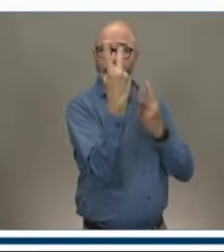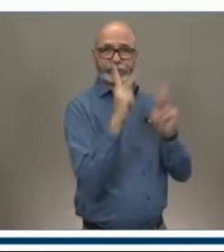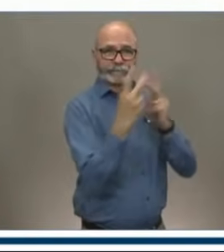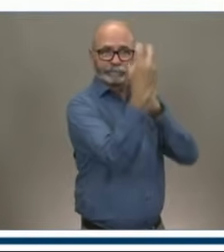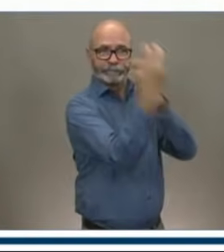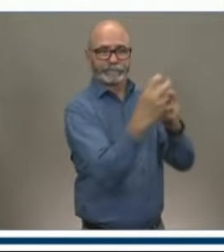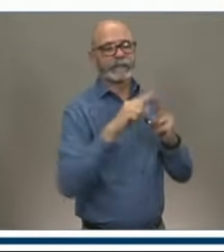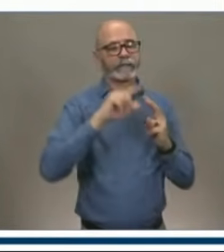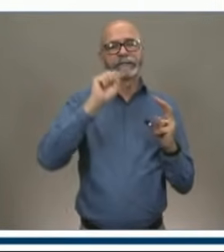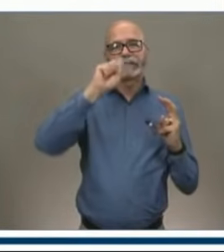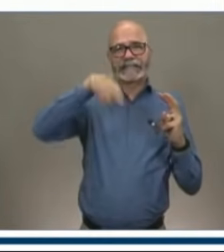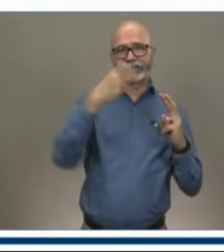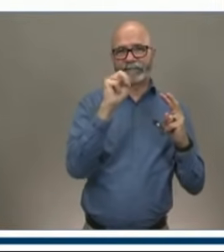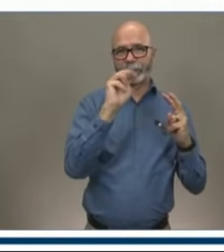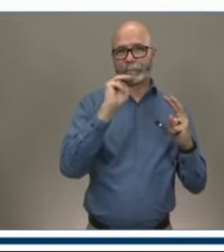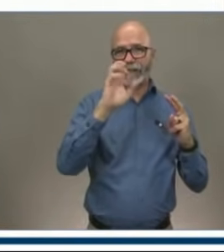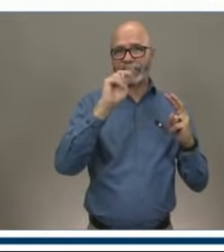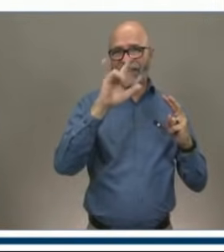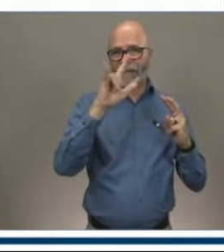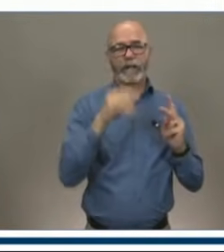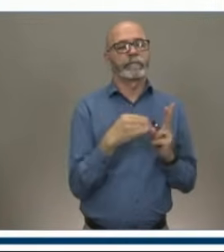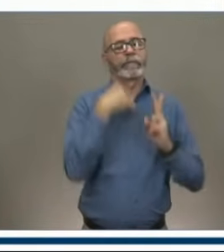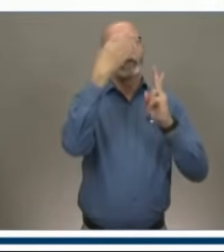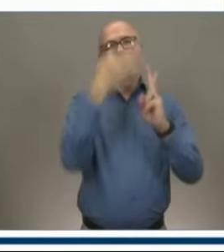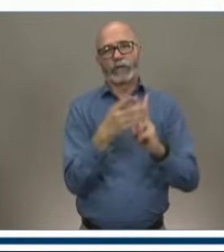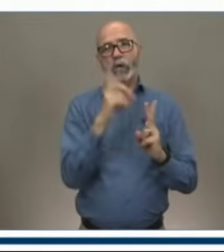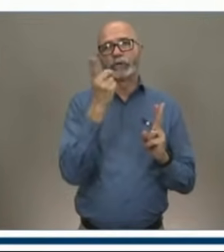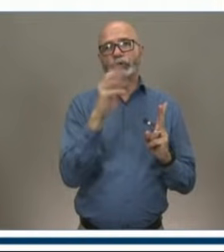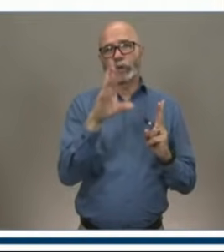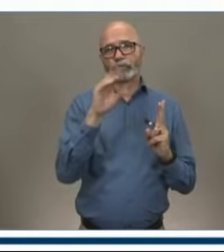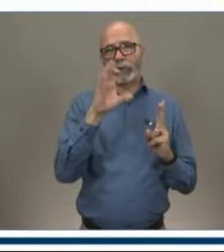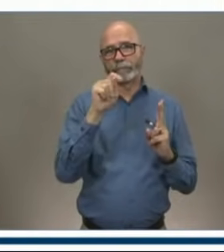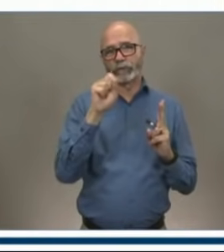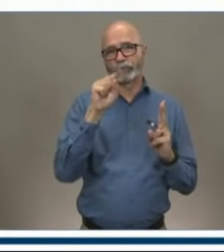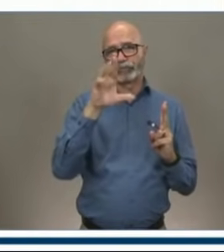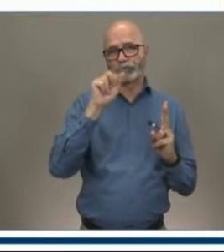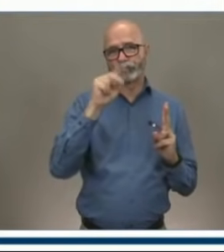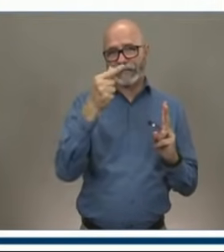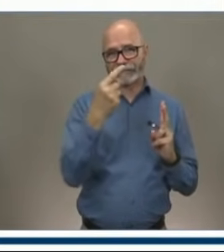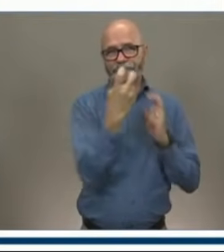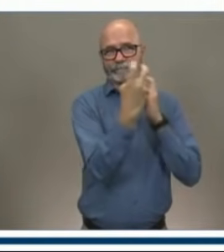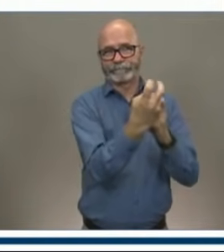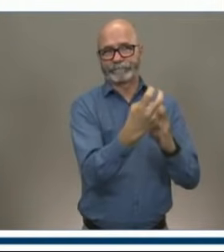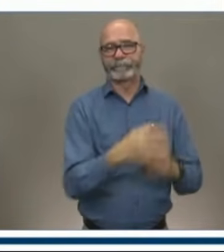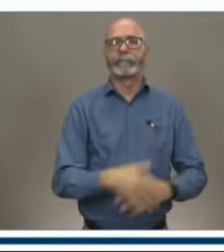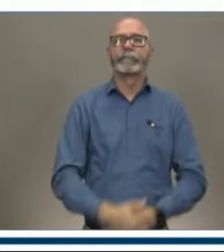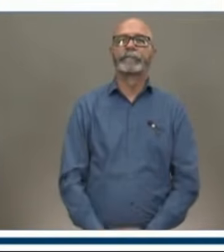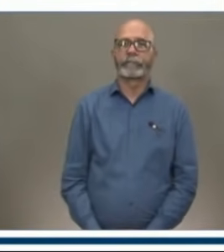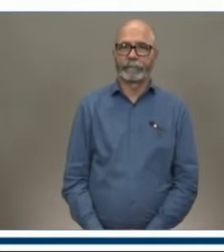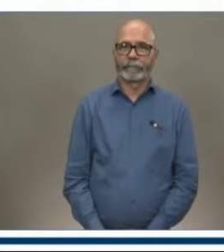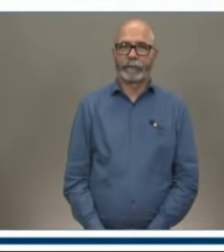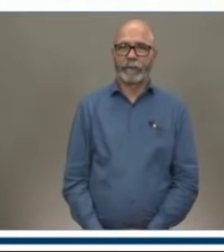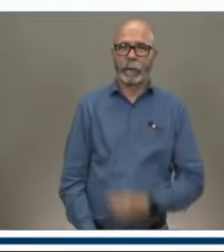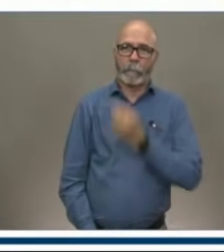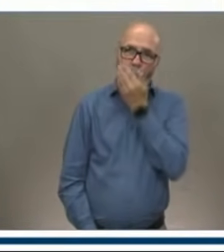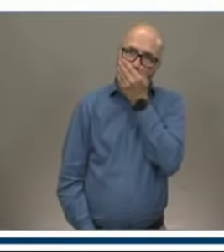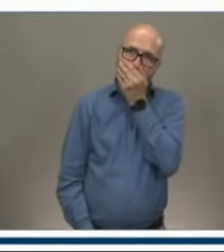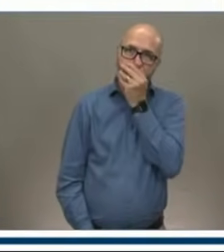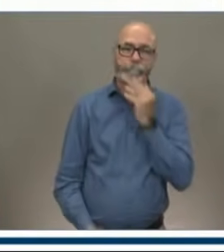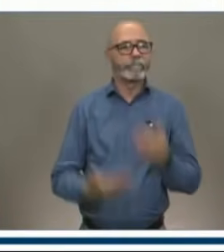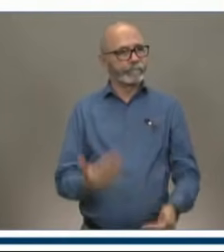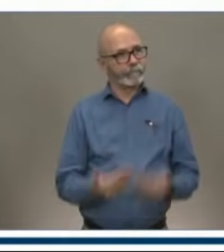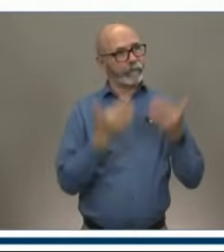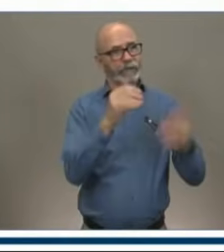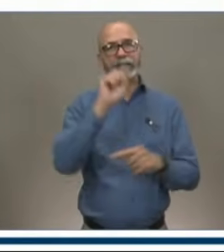McNeil, Premier of the Province of Nova Scotia, and Dr. Robert Strang, Chief Medical Officer of Health for Nova Scotia. Go ahead, Premier. Thank you,